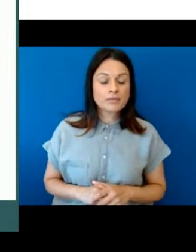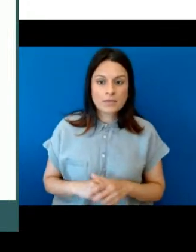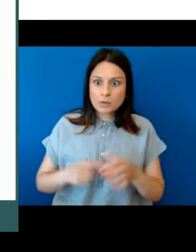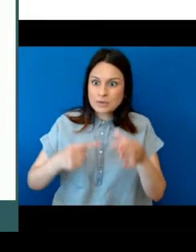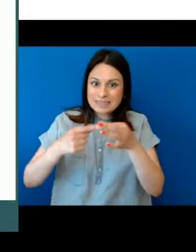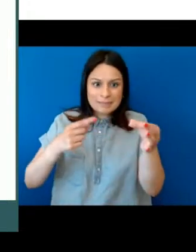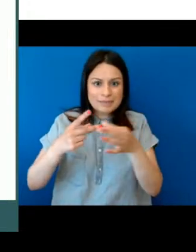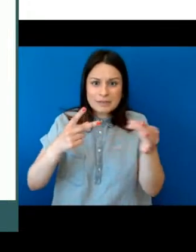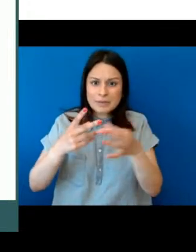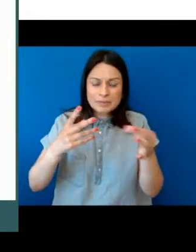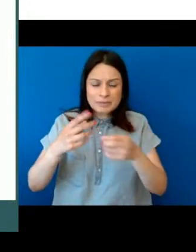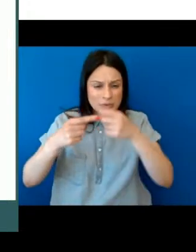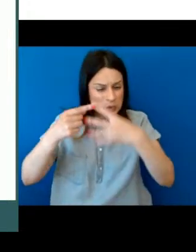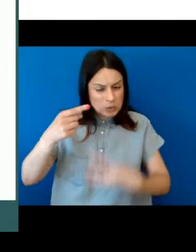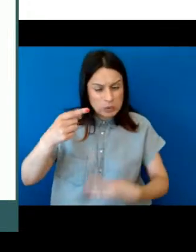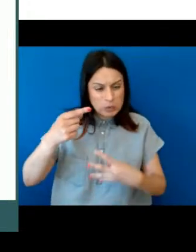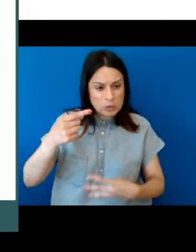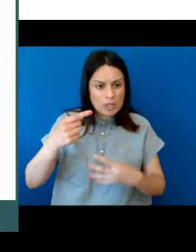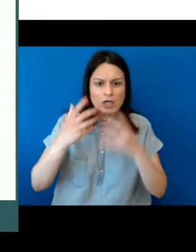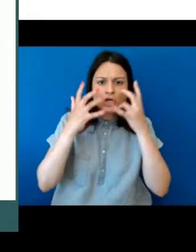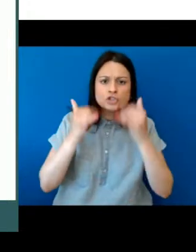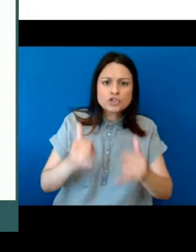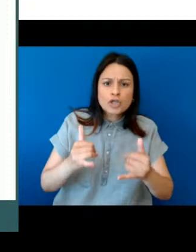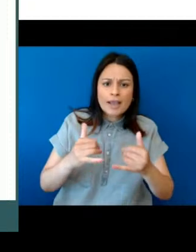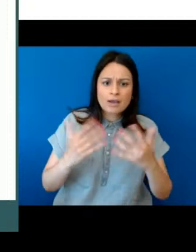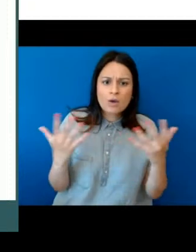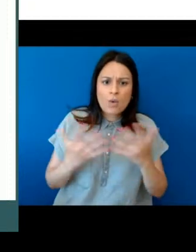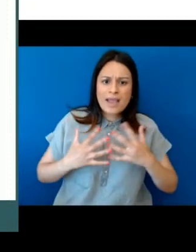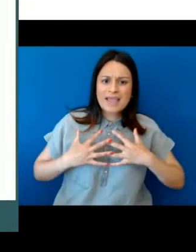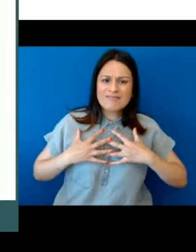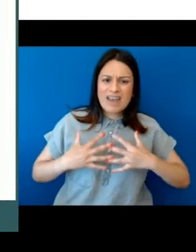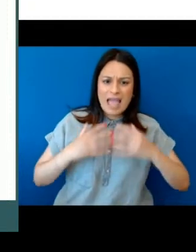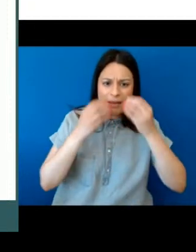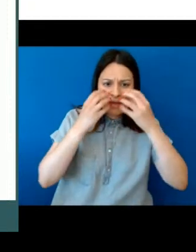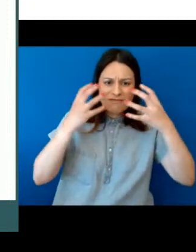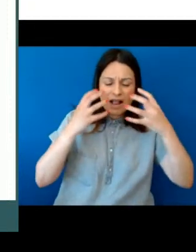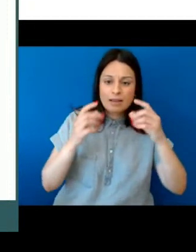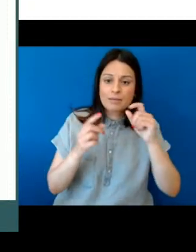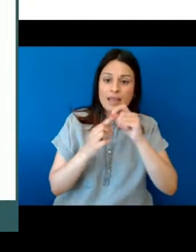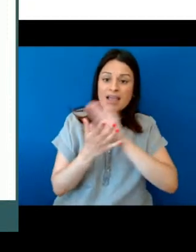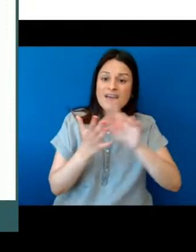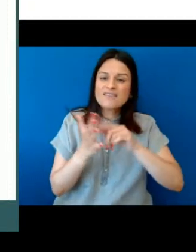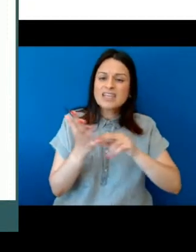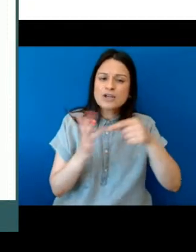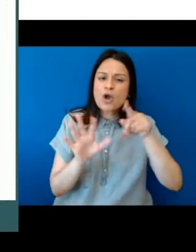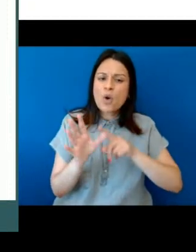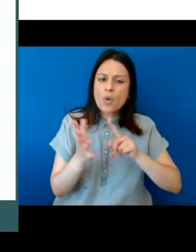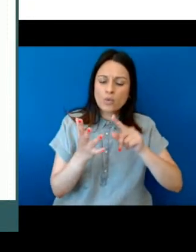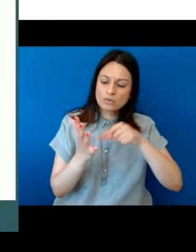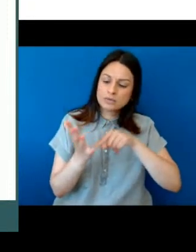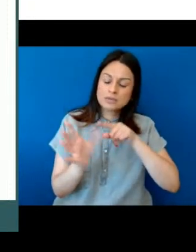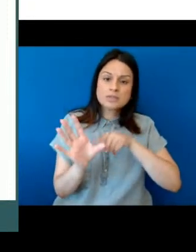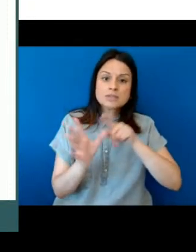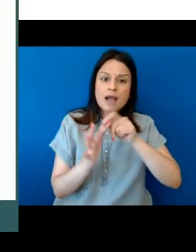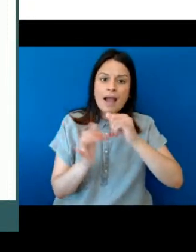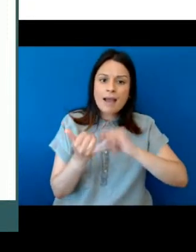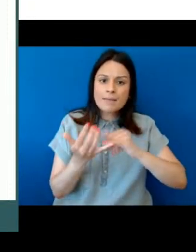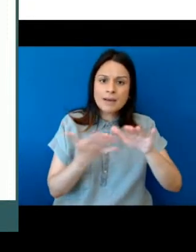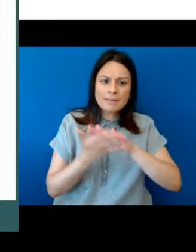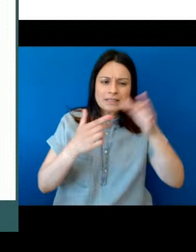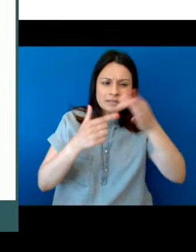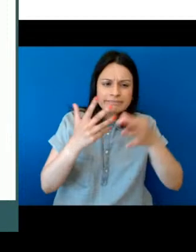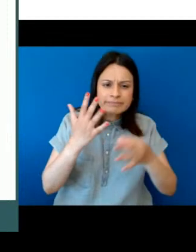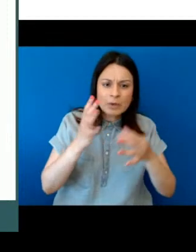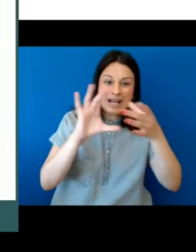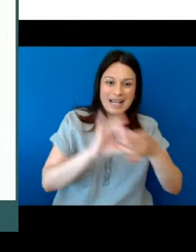you look at his inflammation, it is not high. His pheno is low. So he has allergic